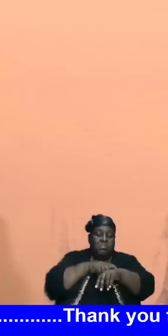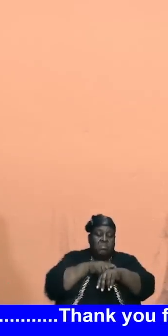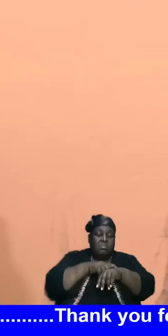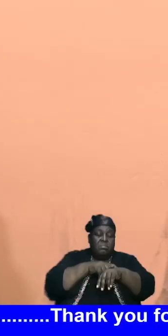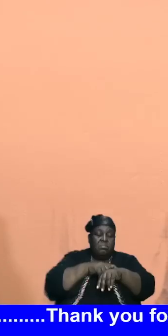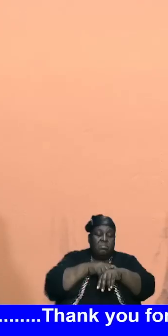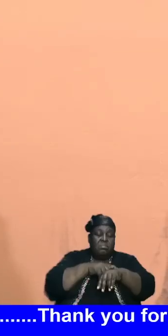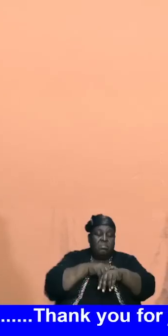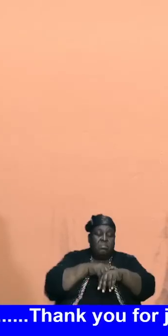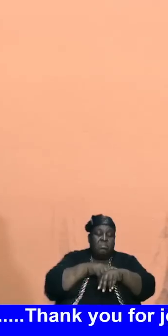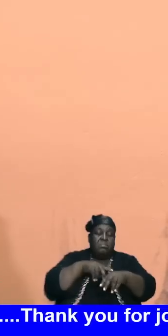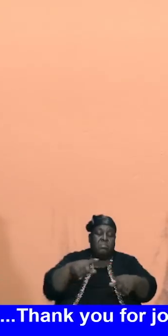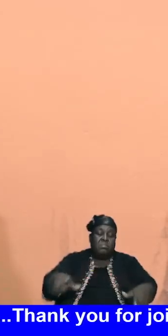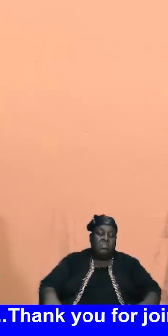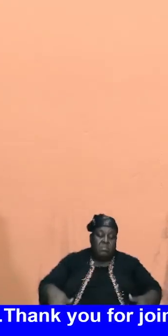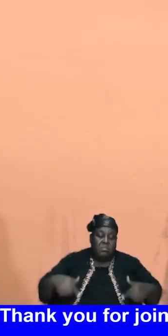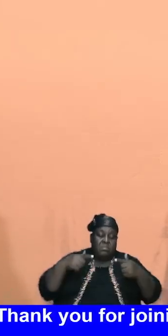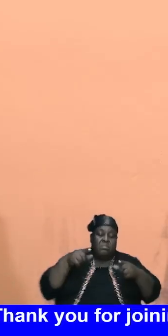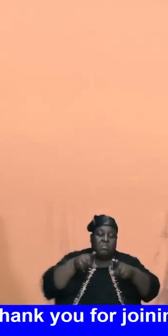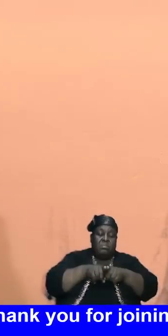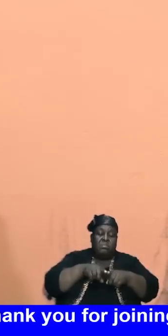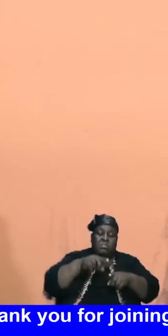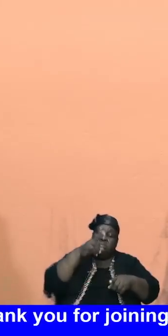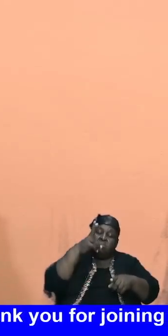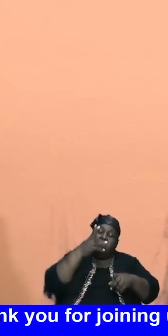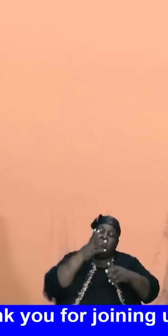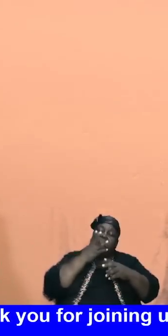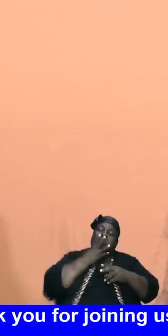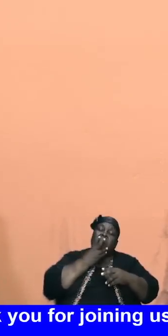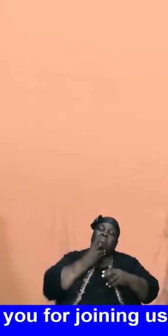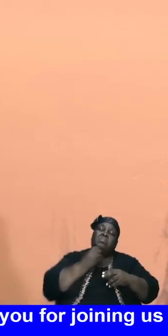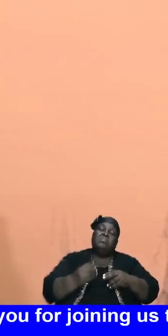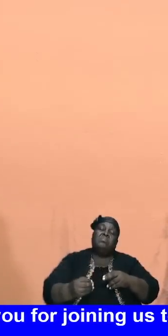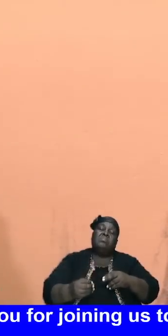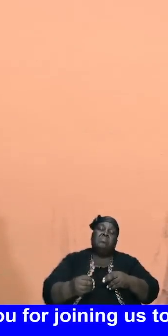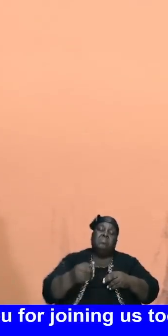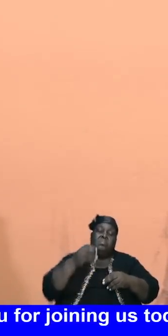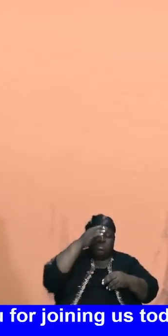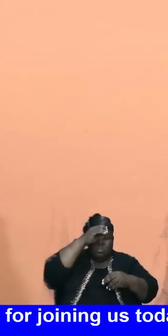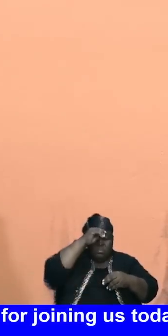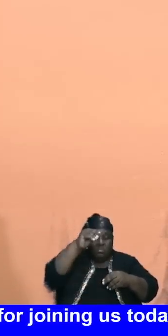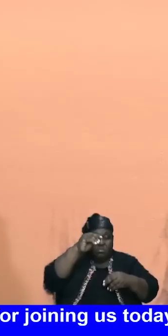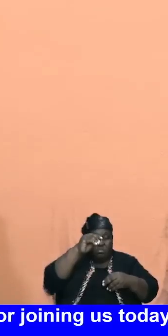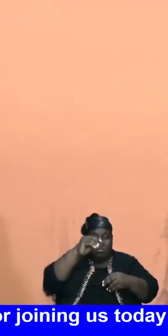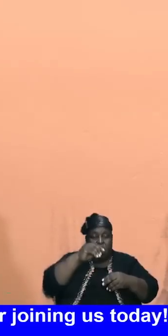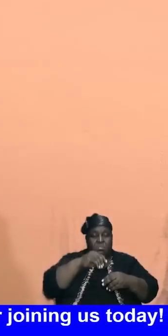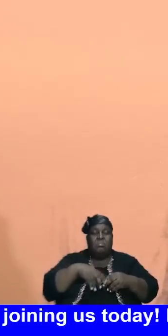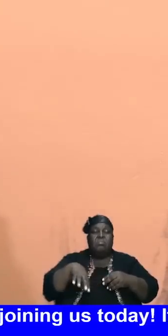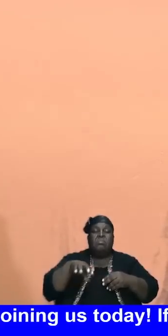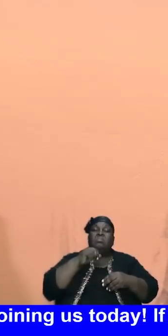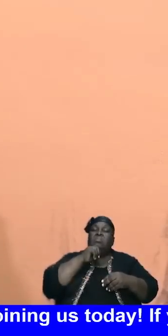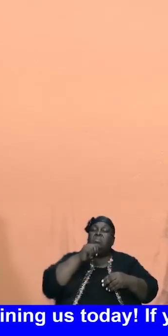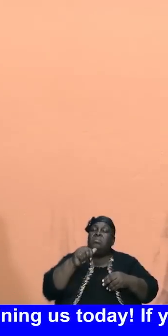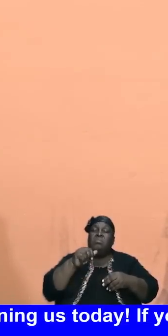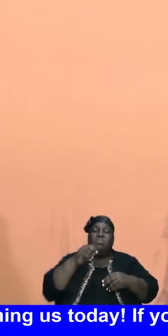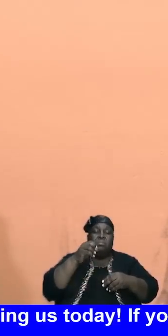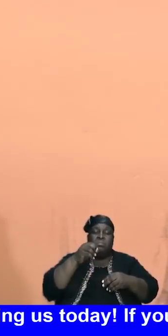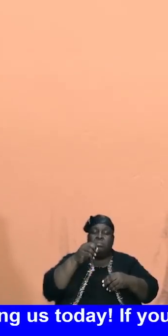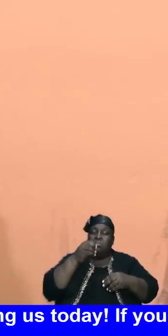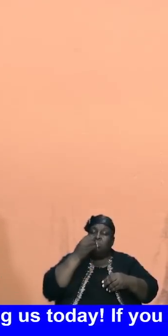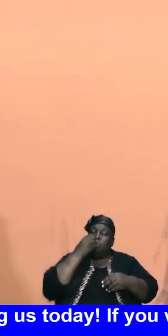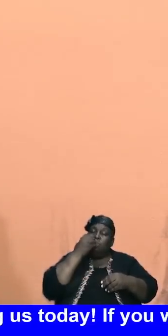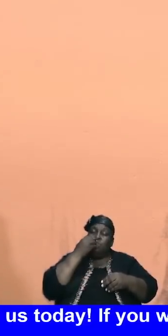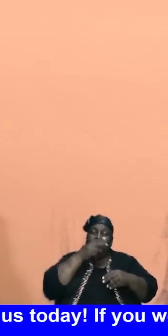boys in a Babylonian system, in a Babylonian society. They decided they're going to eat the king's meat. They decided they're